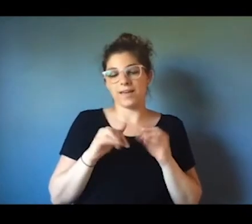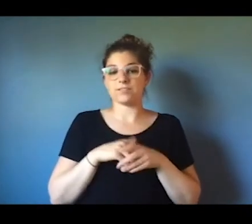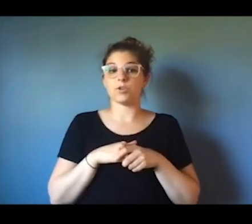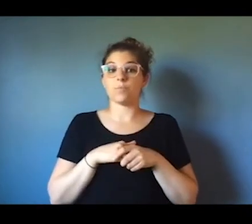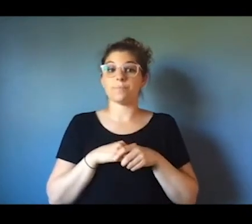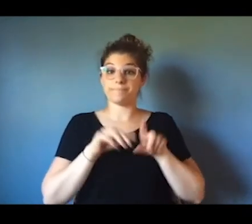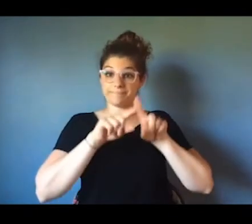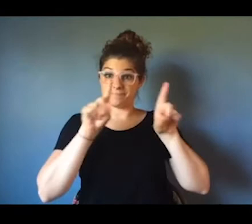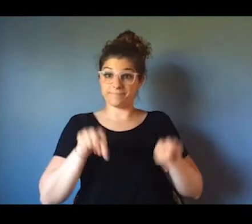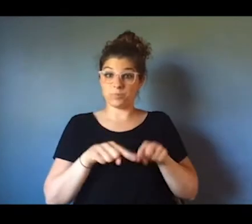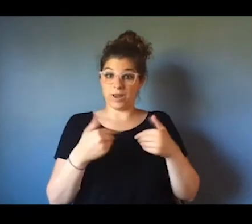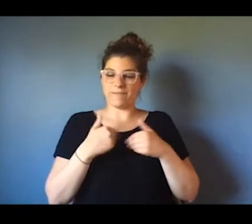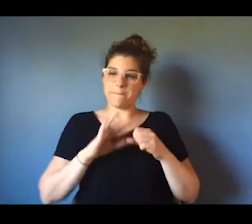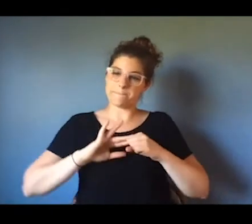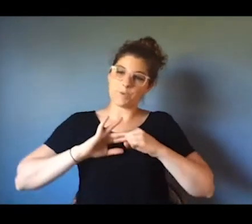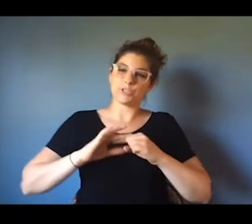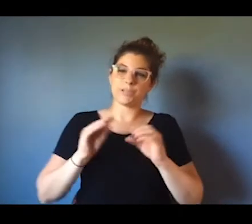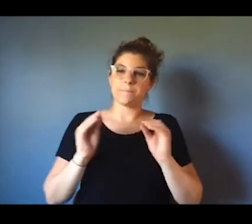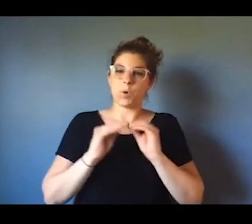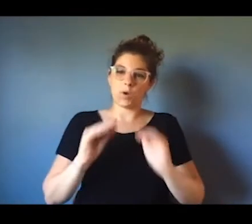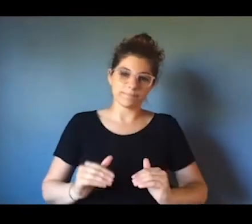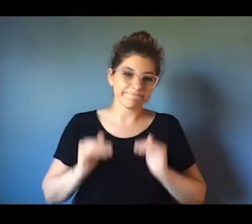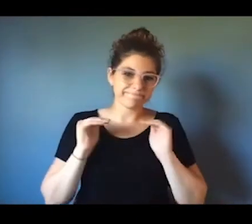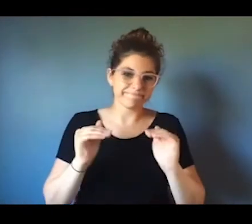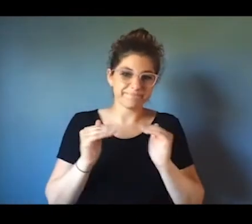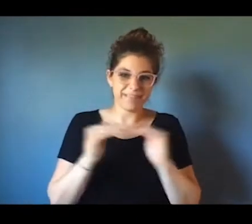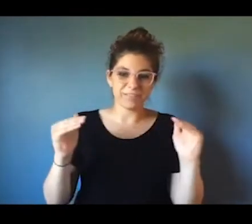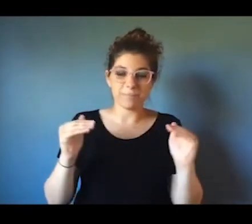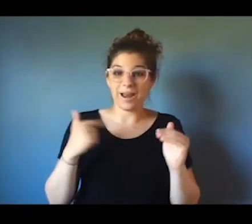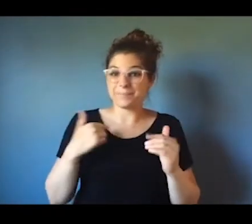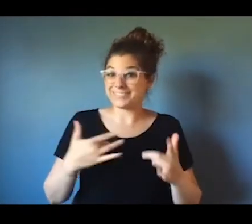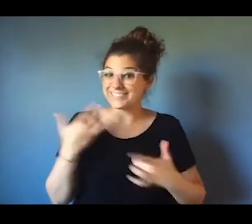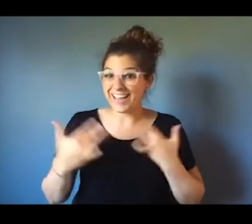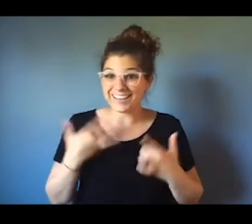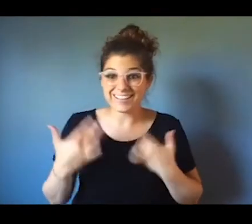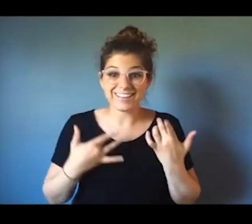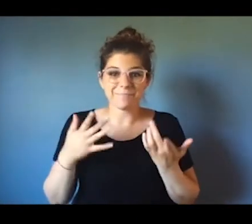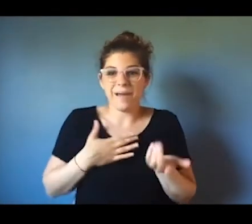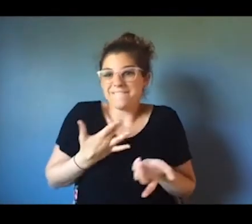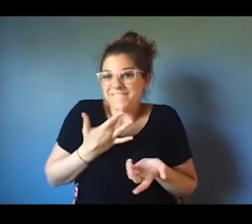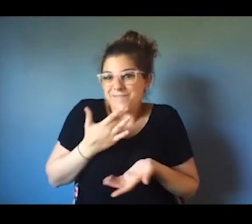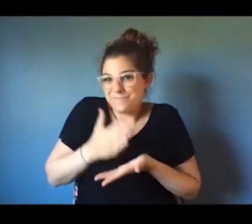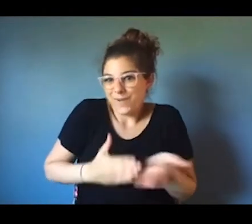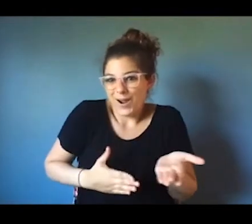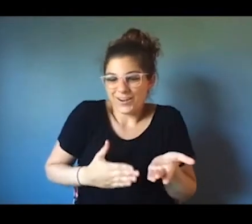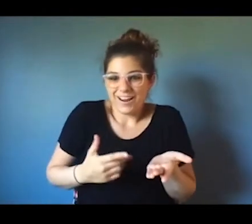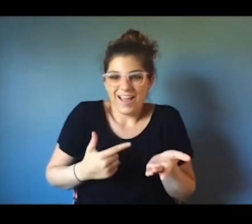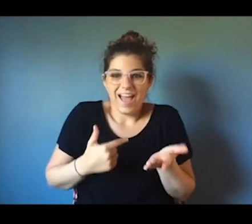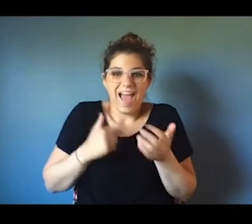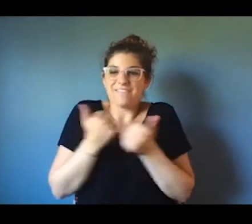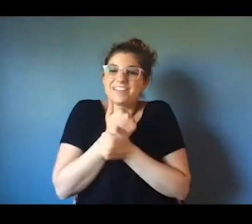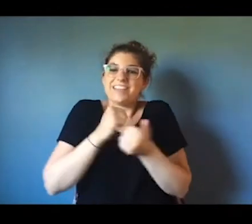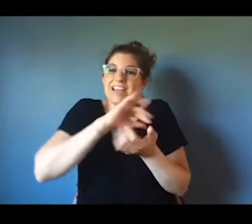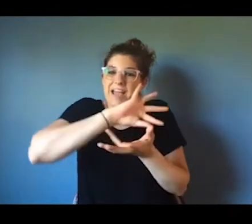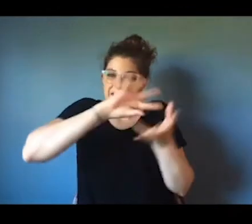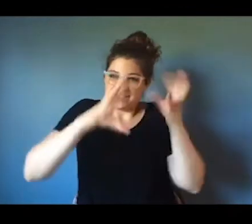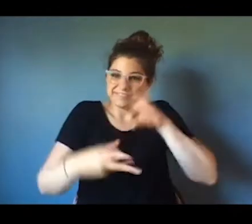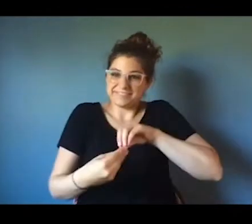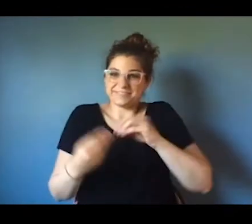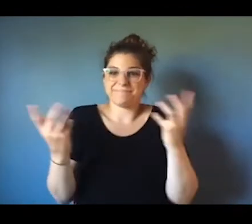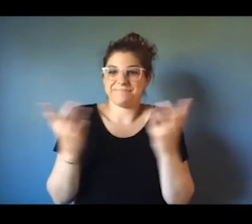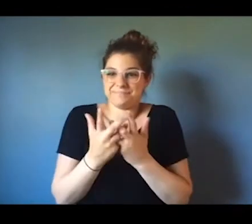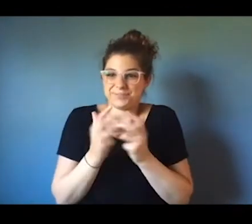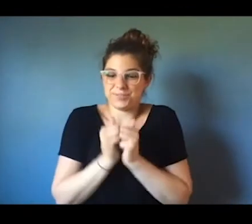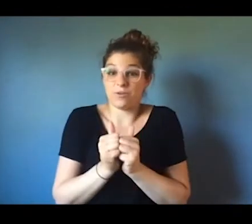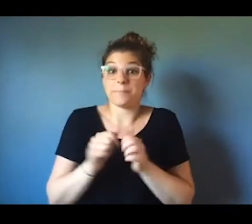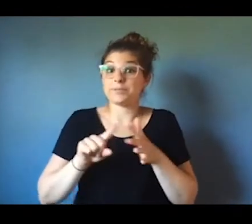So just taking what I have and pushing it a little bit further. But, I can't wait. This is my favorite part, actually. This is where it all